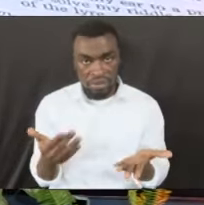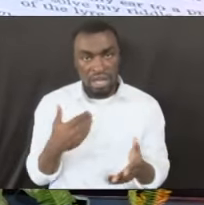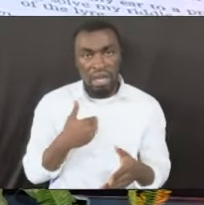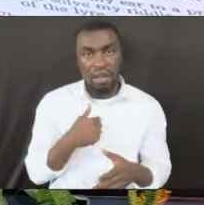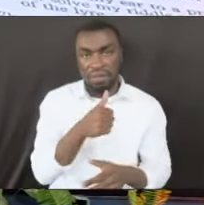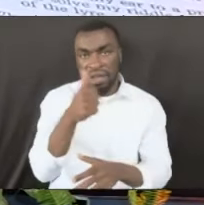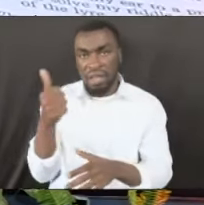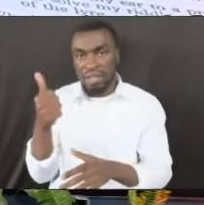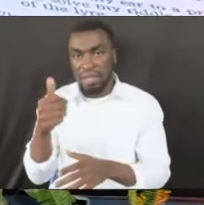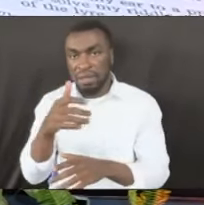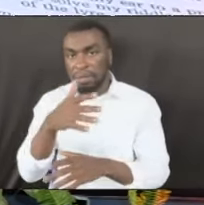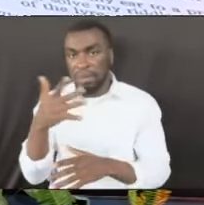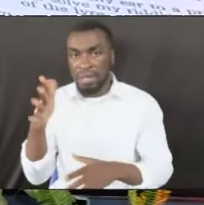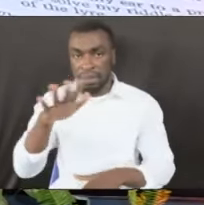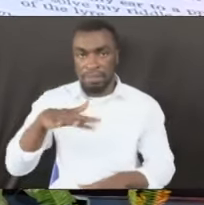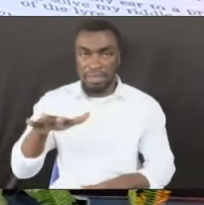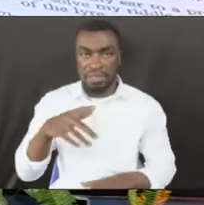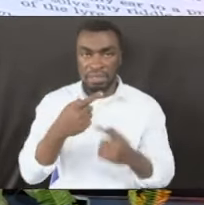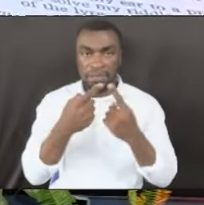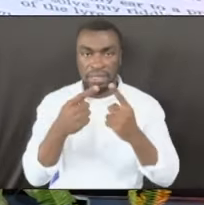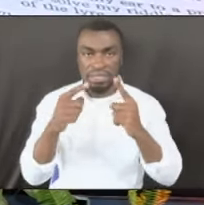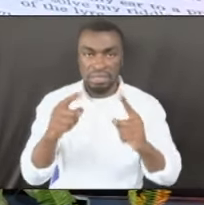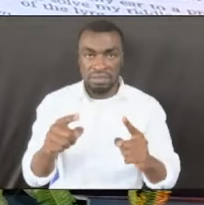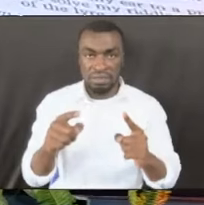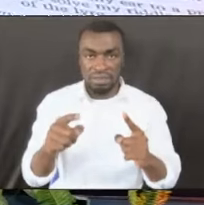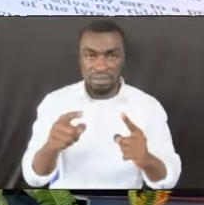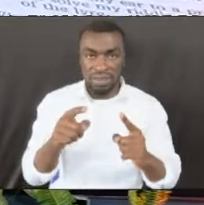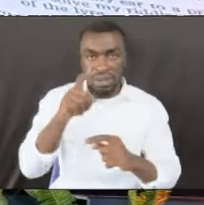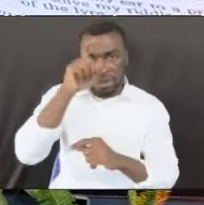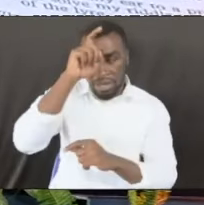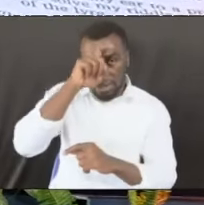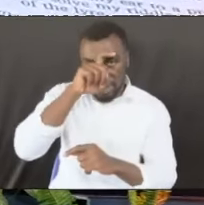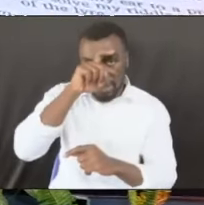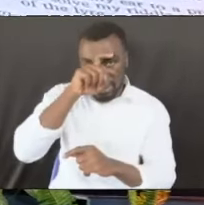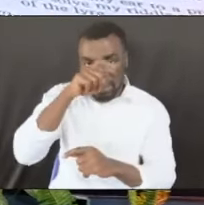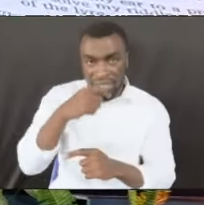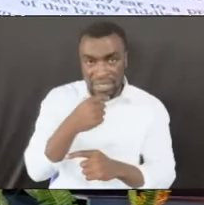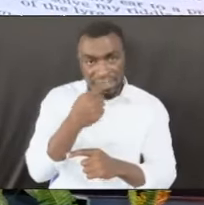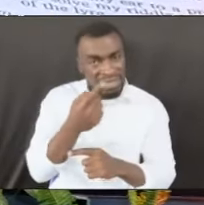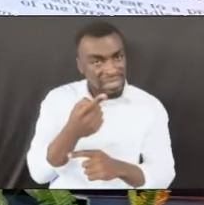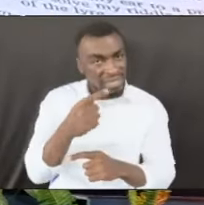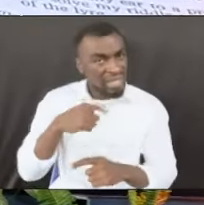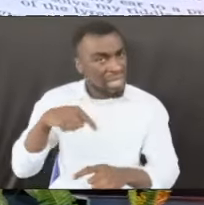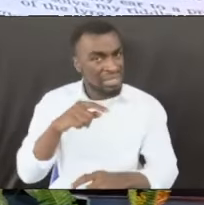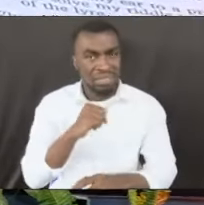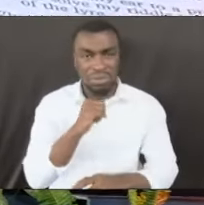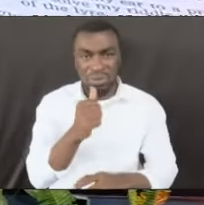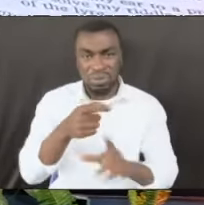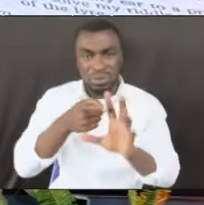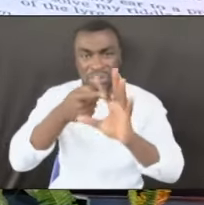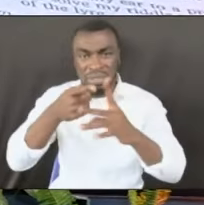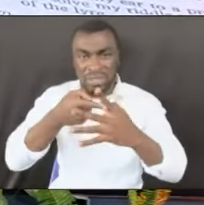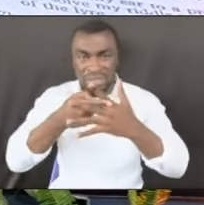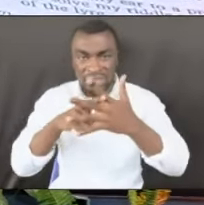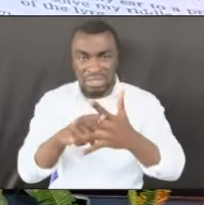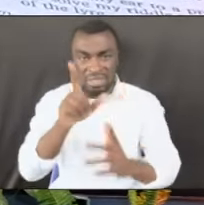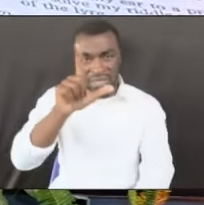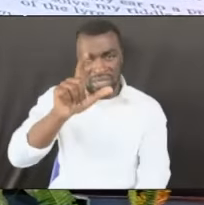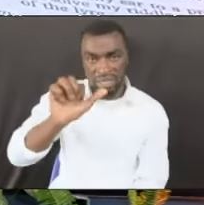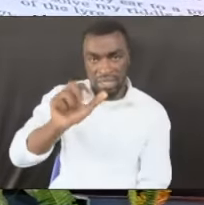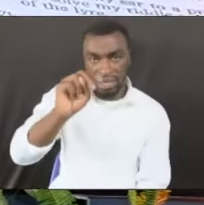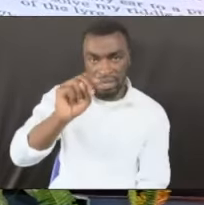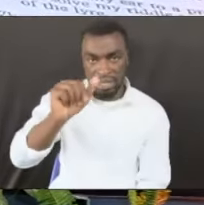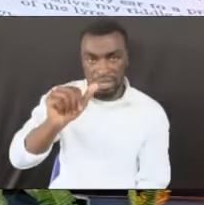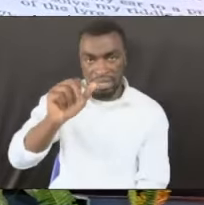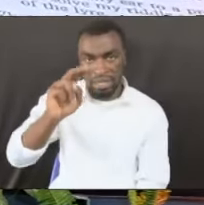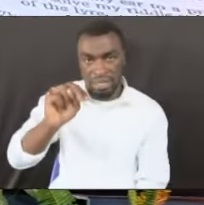elsewhere. But the wise counsel doesn't tell us to start at Lenana. Where does